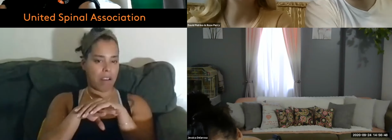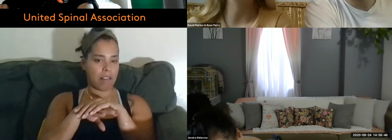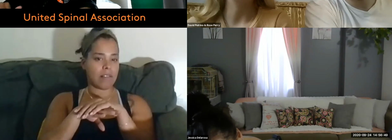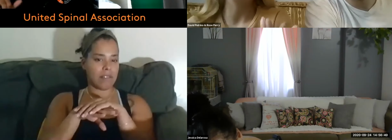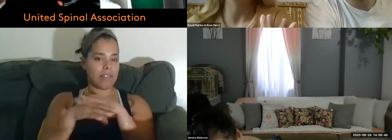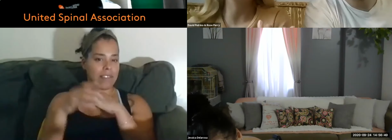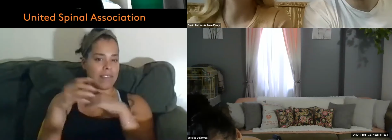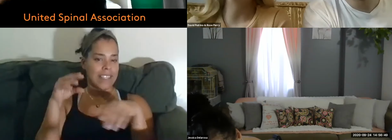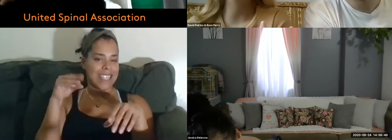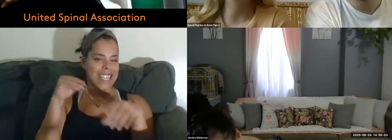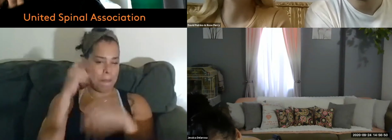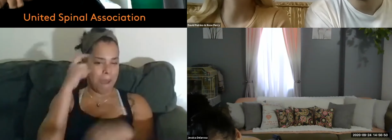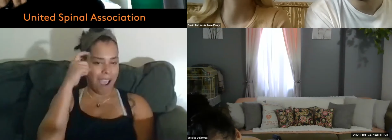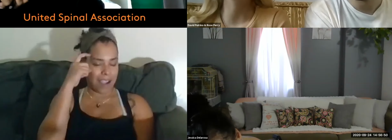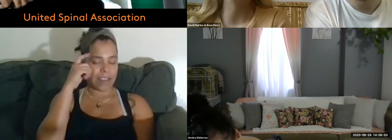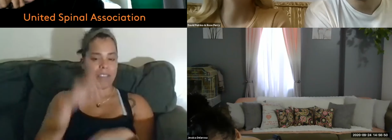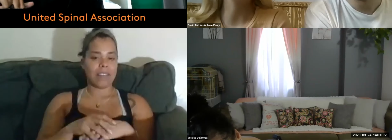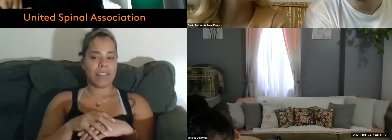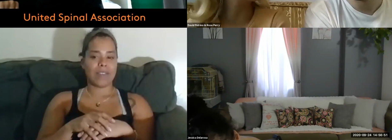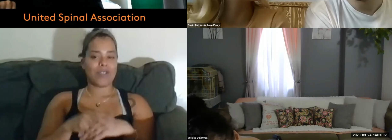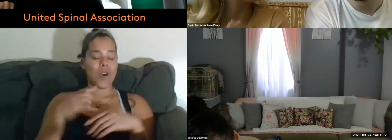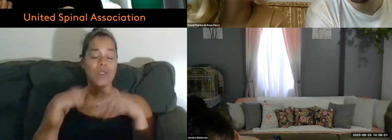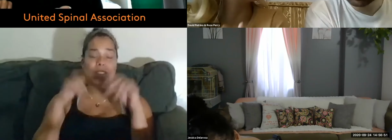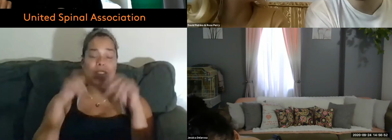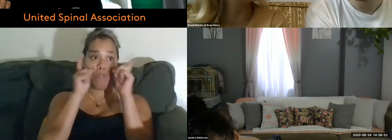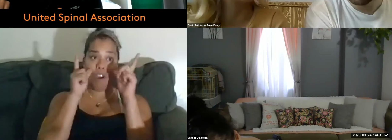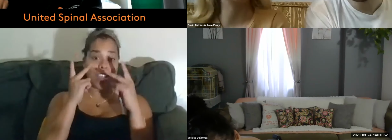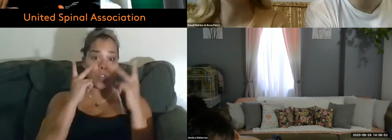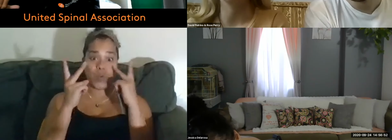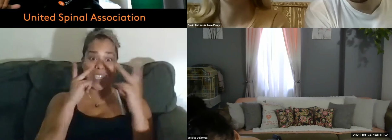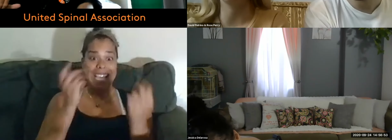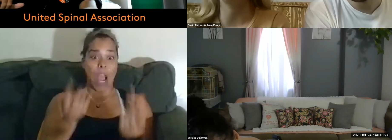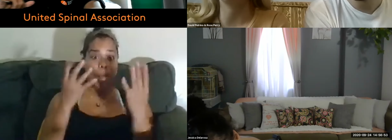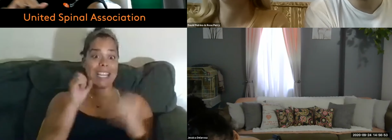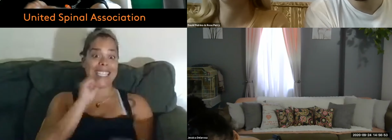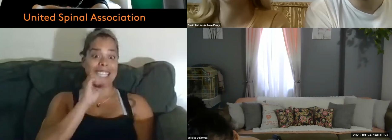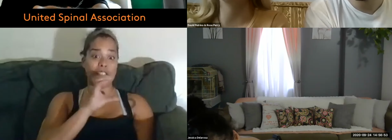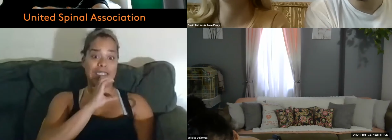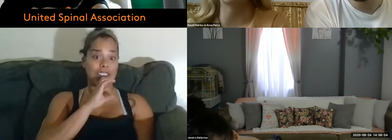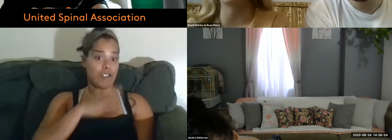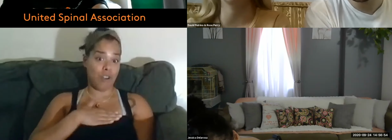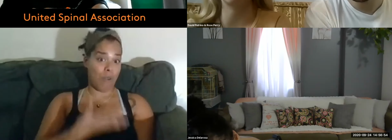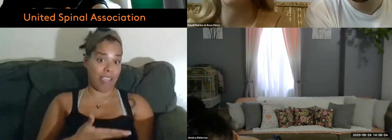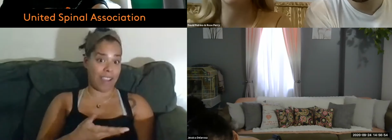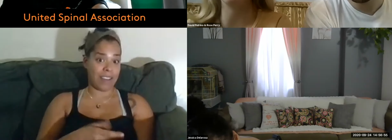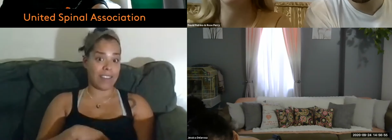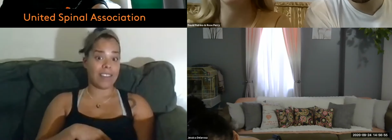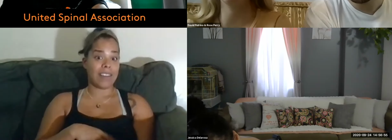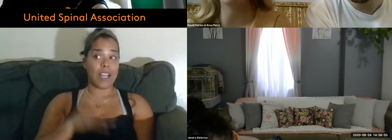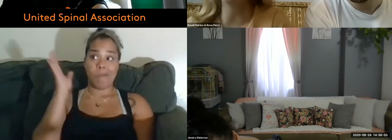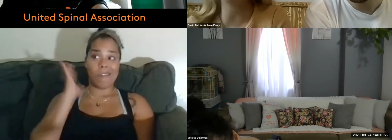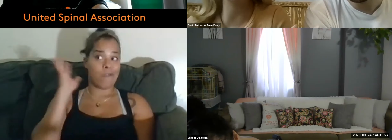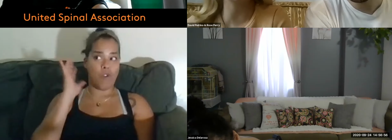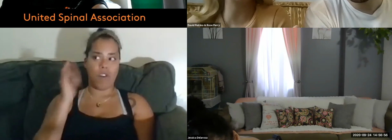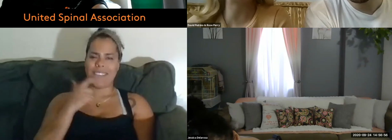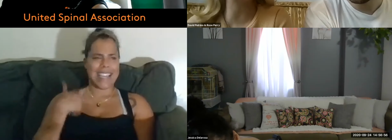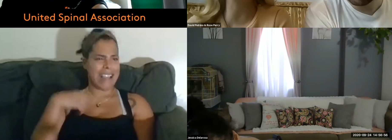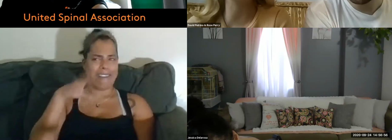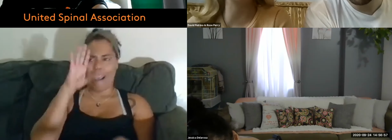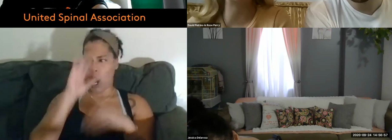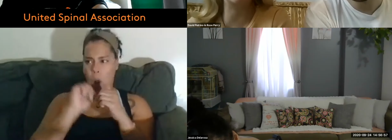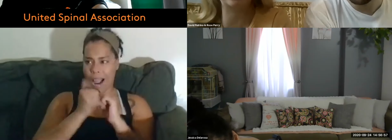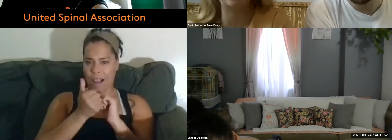Yeah, and just very surprised to see how many seniors every week are who before would say, I don't know how to use Zoom. All of a sudden they